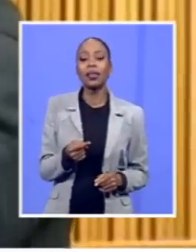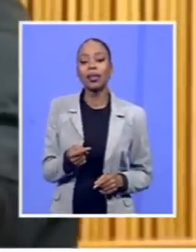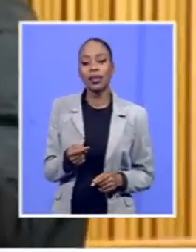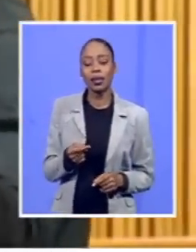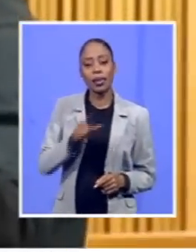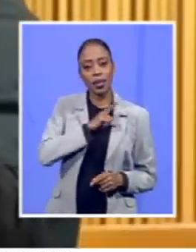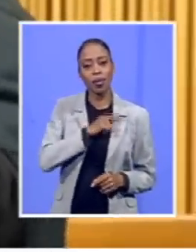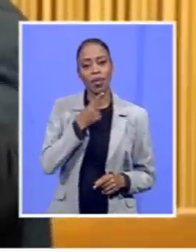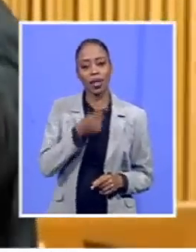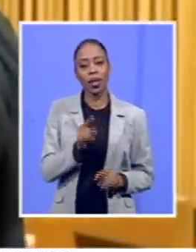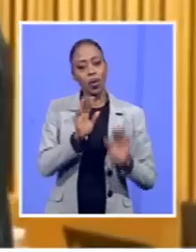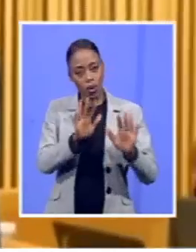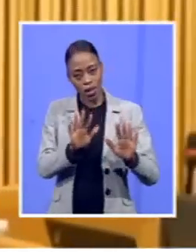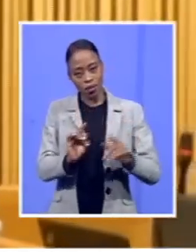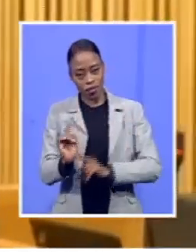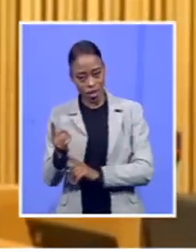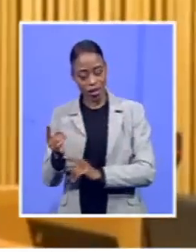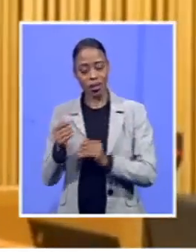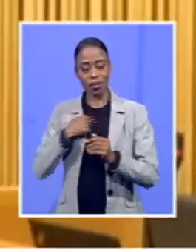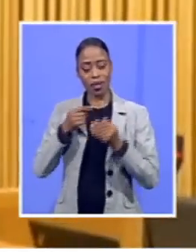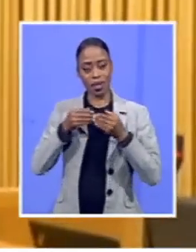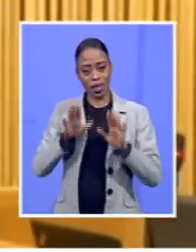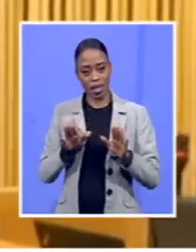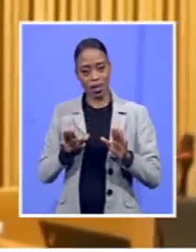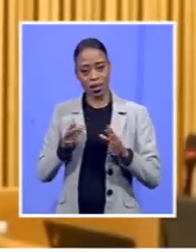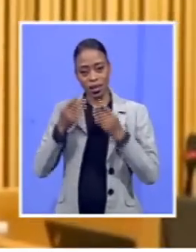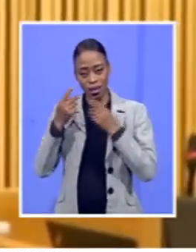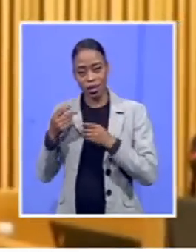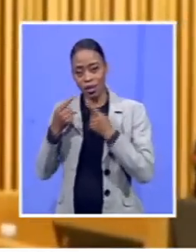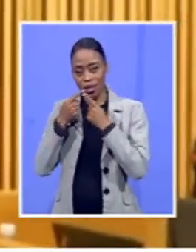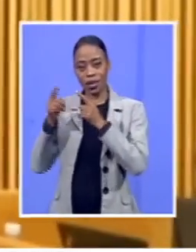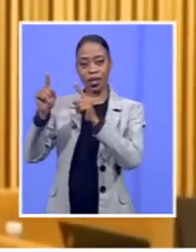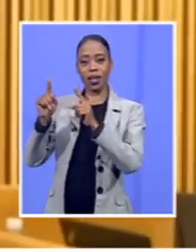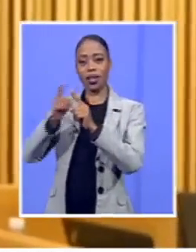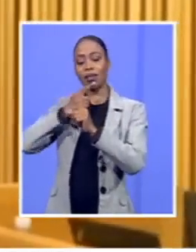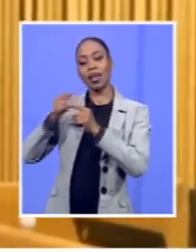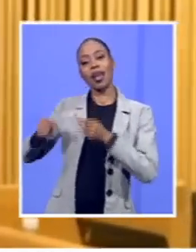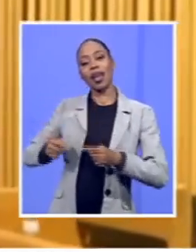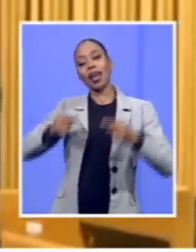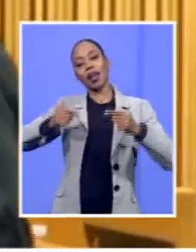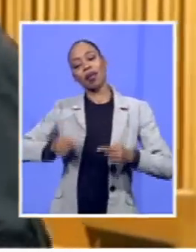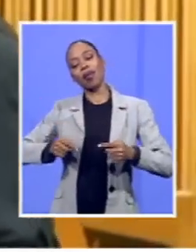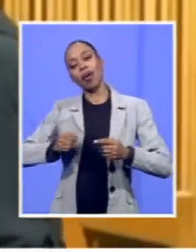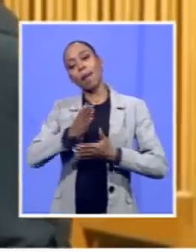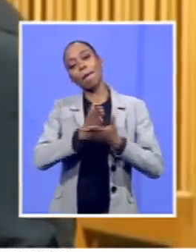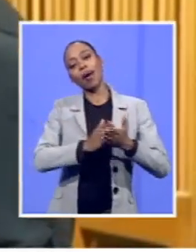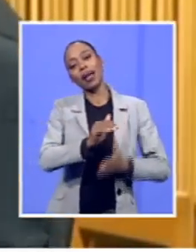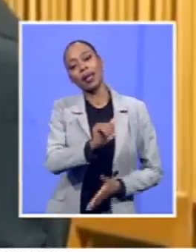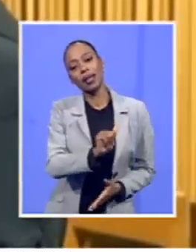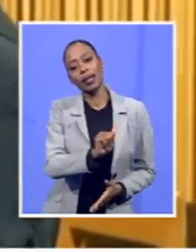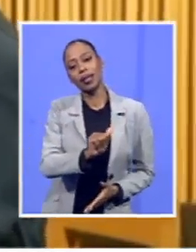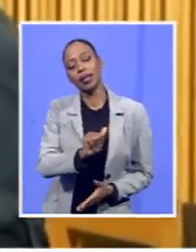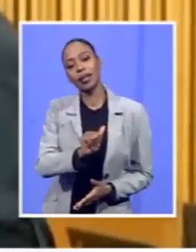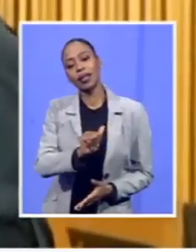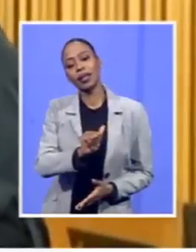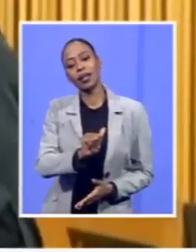that's why I was saying, let me start by declaring that was the argument in Part A. But that's not the argument. No,